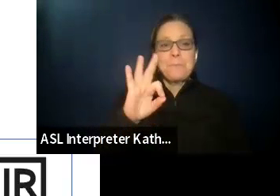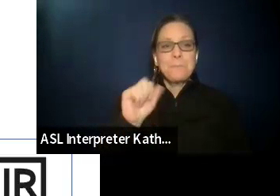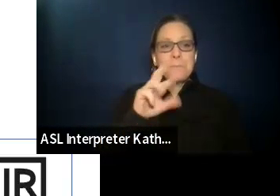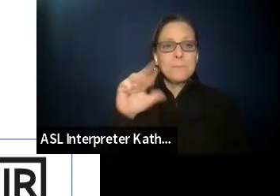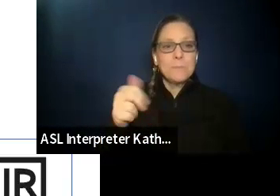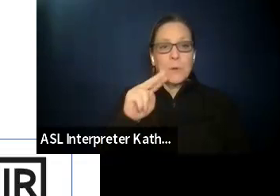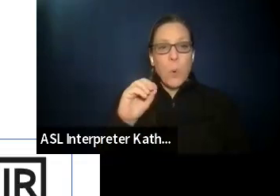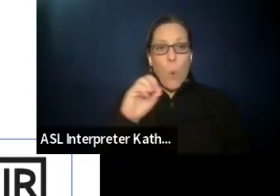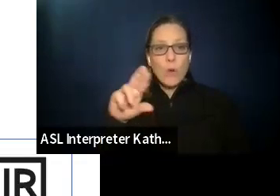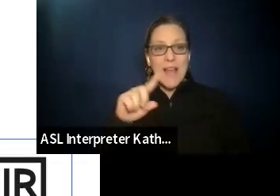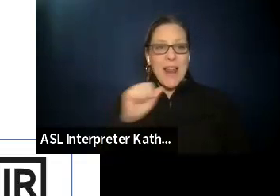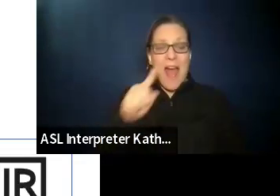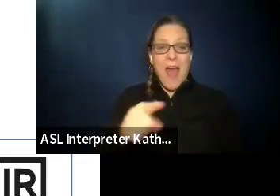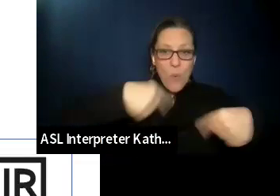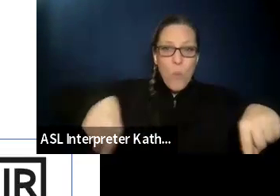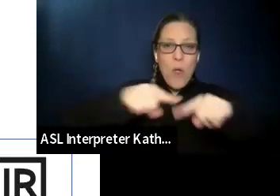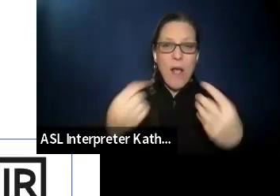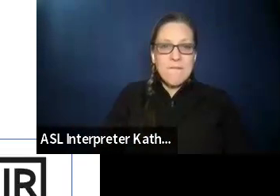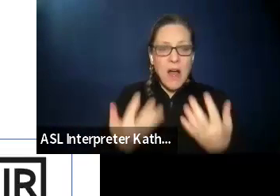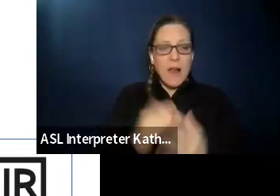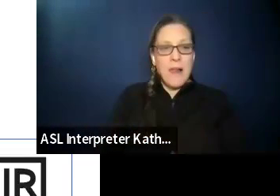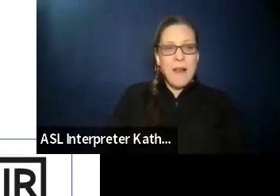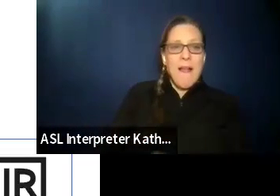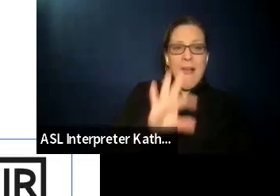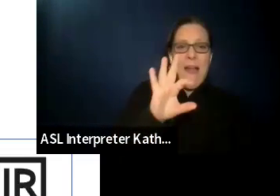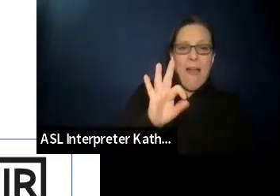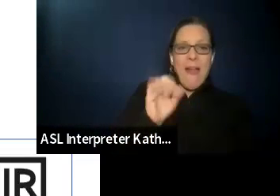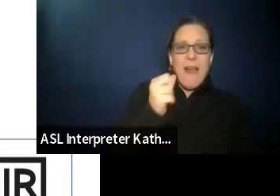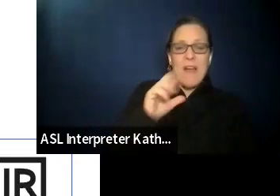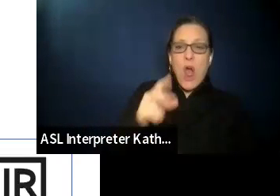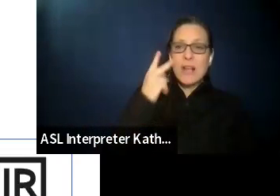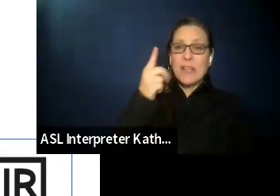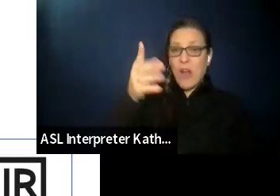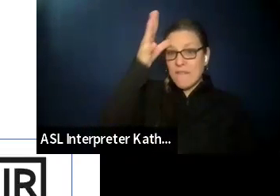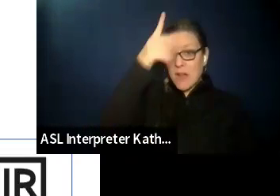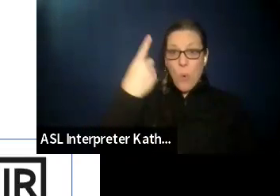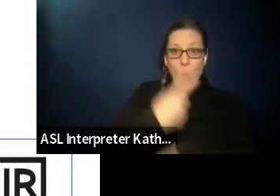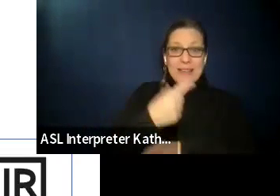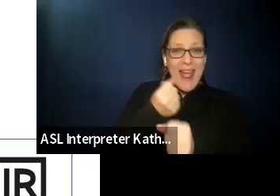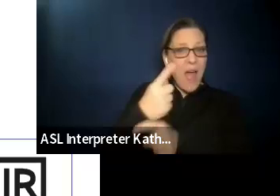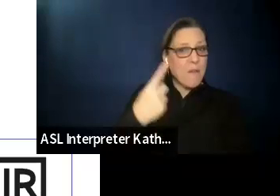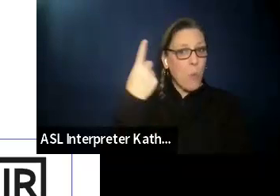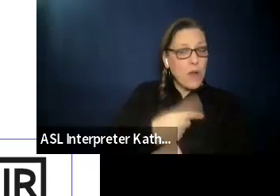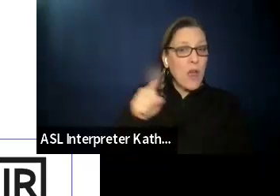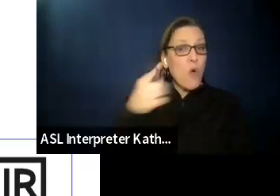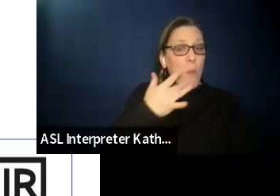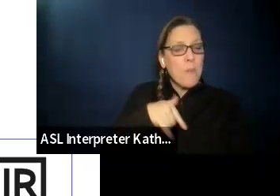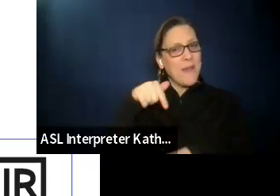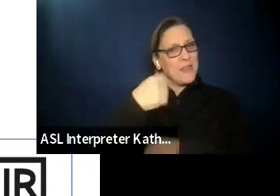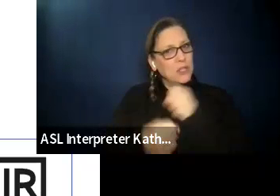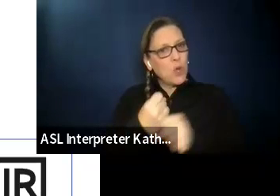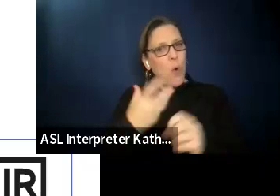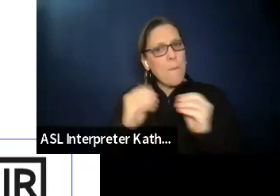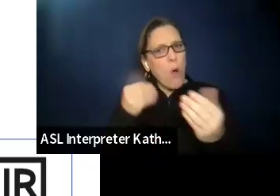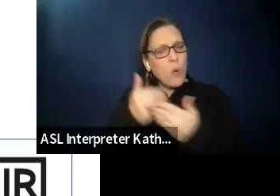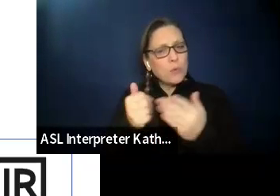Faranor and the Ring of Fire. Farah sees her father just one day every year, her birthday. But this year, her wish to bring them closer